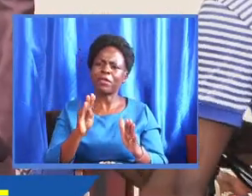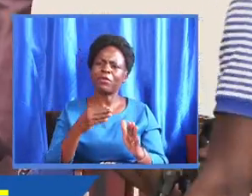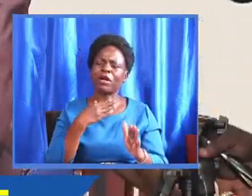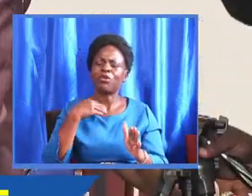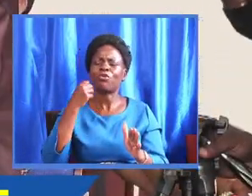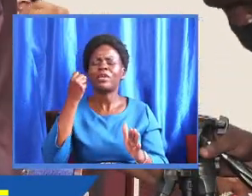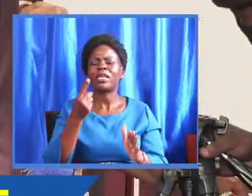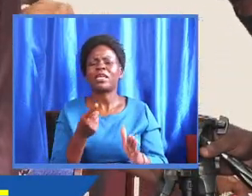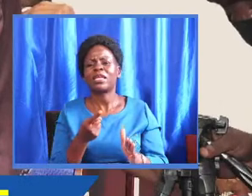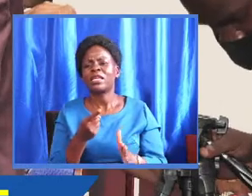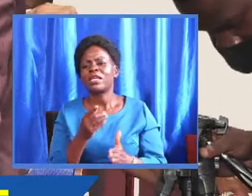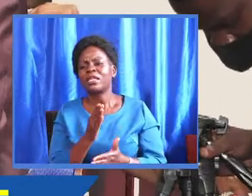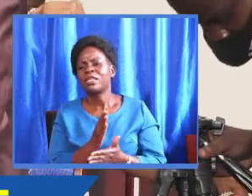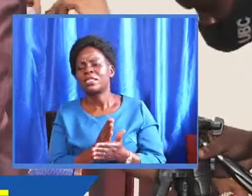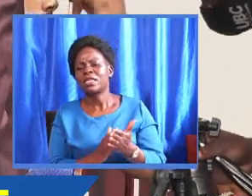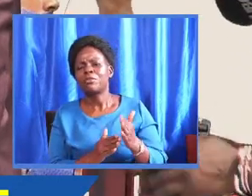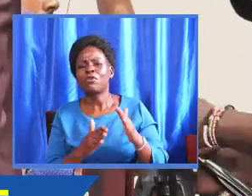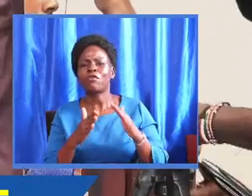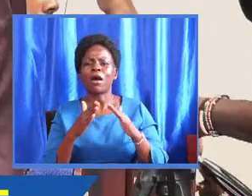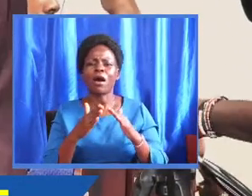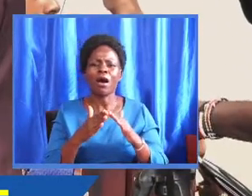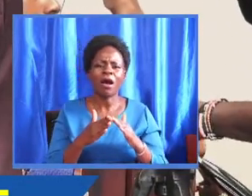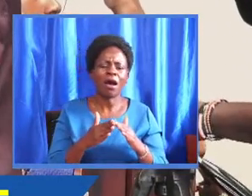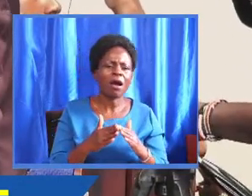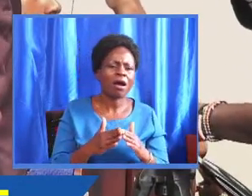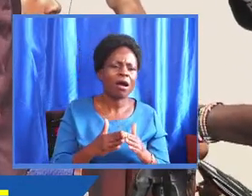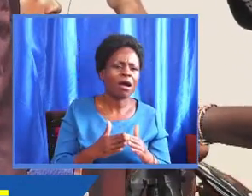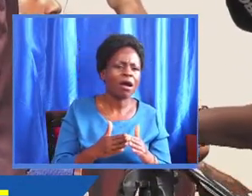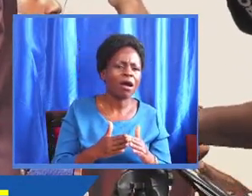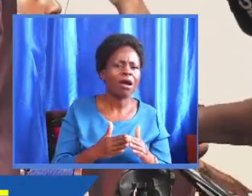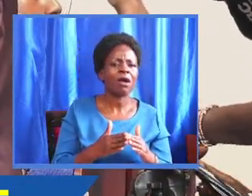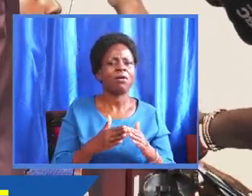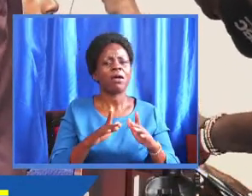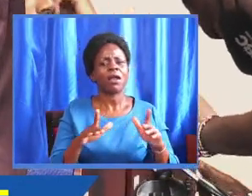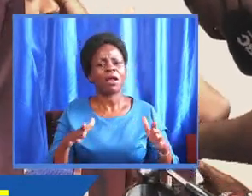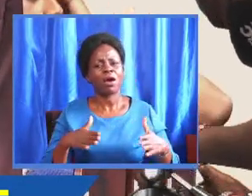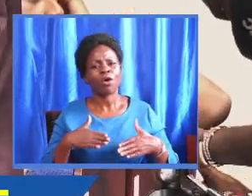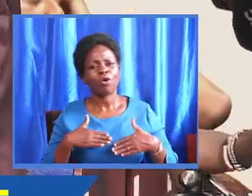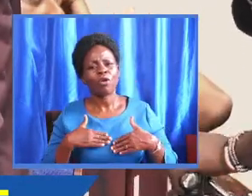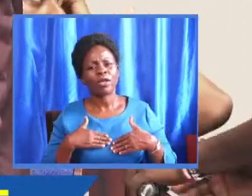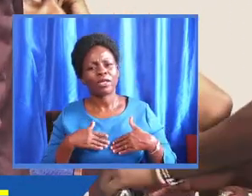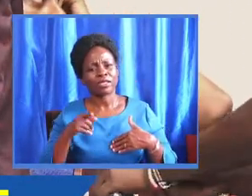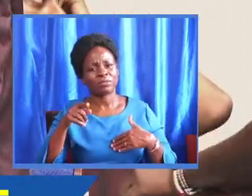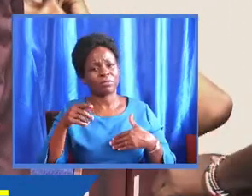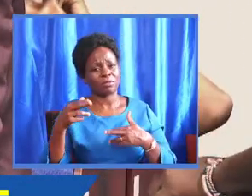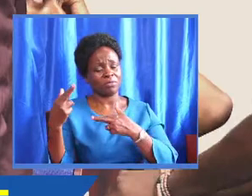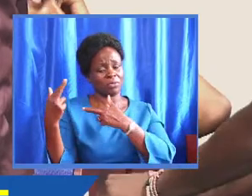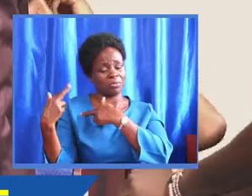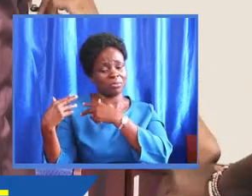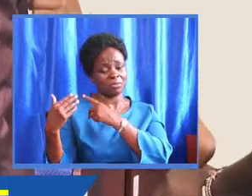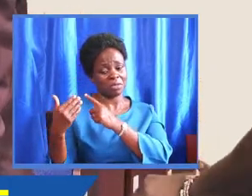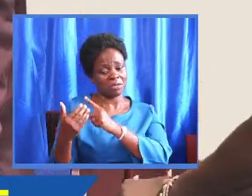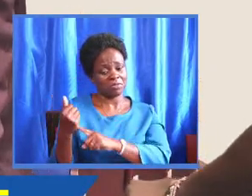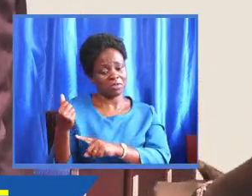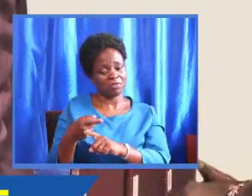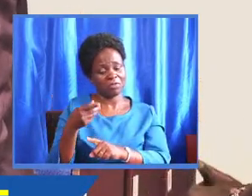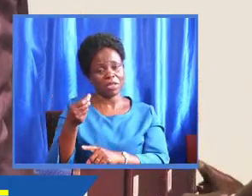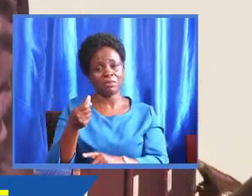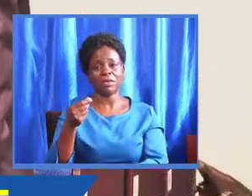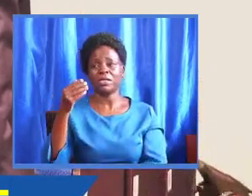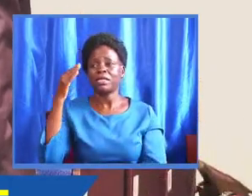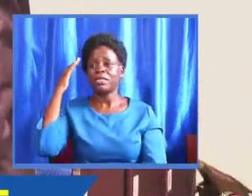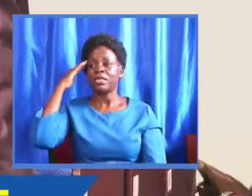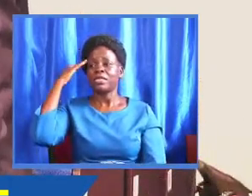labamu kuba estate owners. Mwabamu kuba ntu, abali balina okubenefitinga ku sente ezo